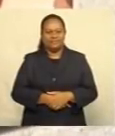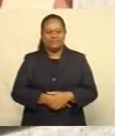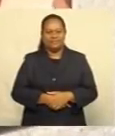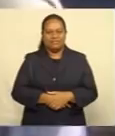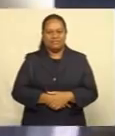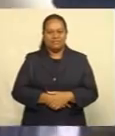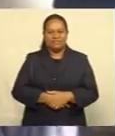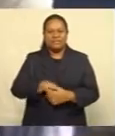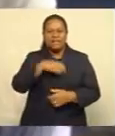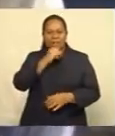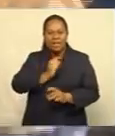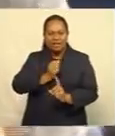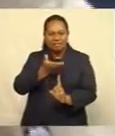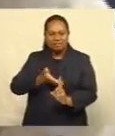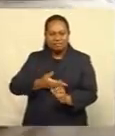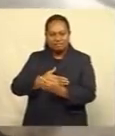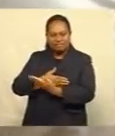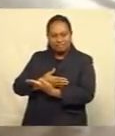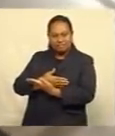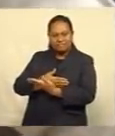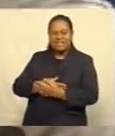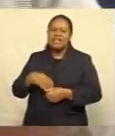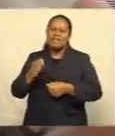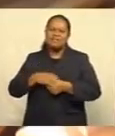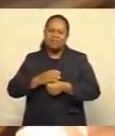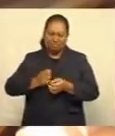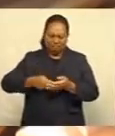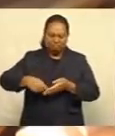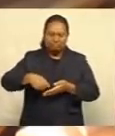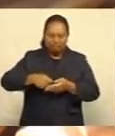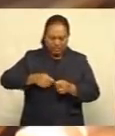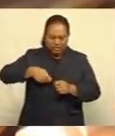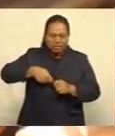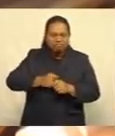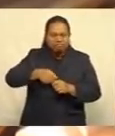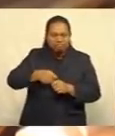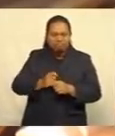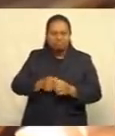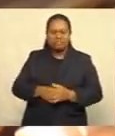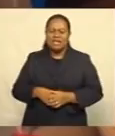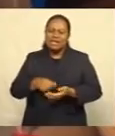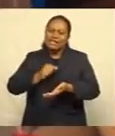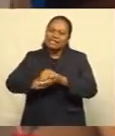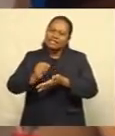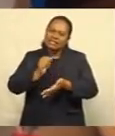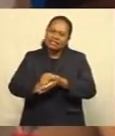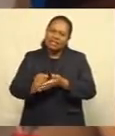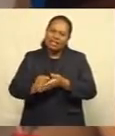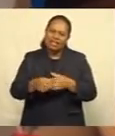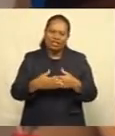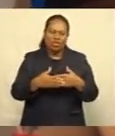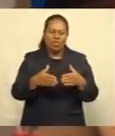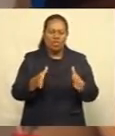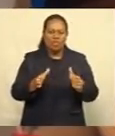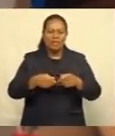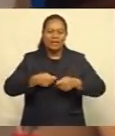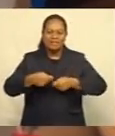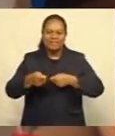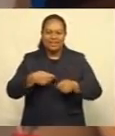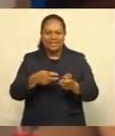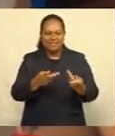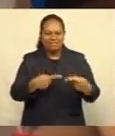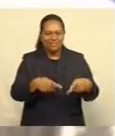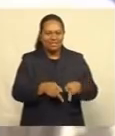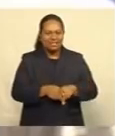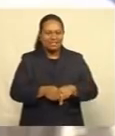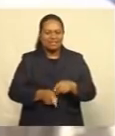Kamlesh Chand is now making wooden utensils, and instead of taking it to his store, he sells them at open market spaces. Doing